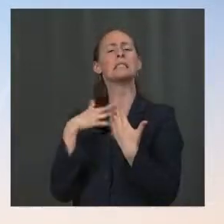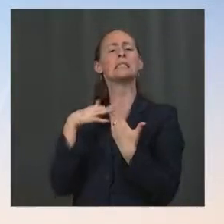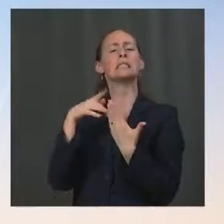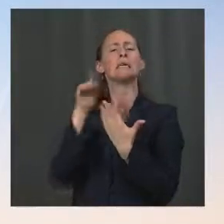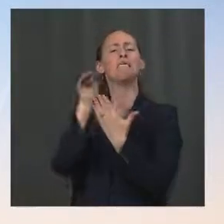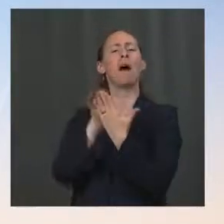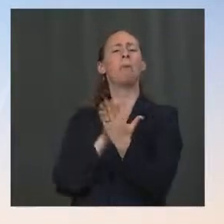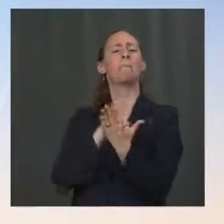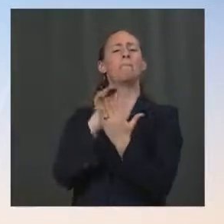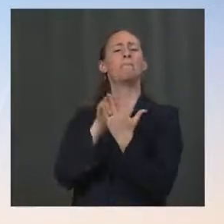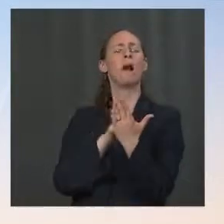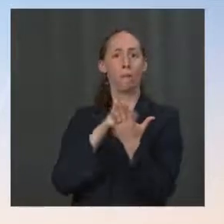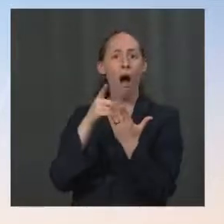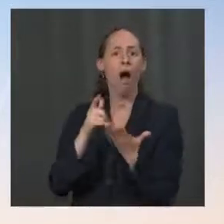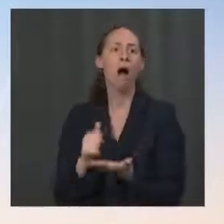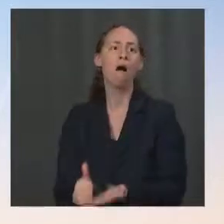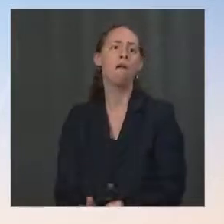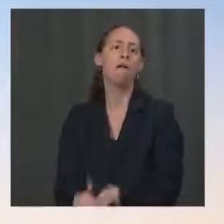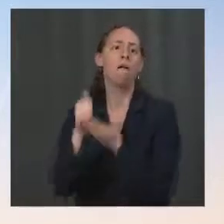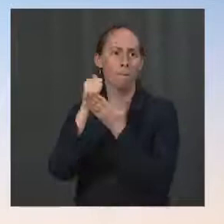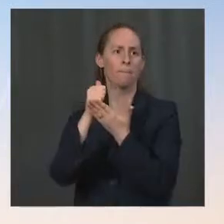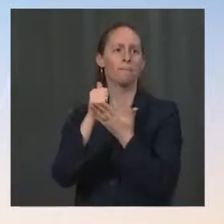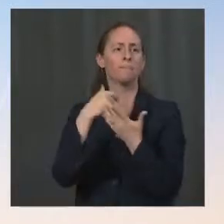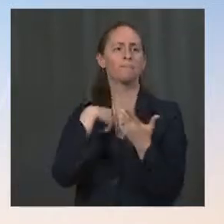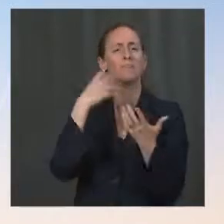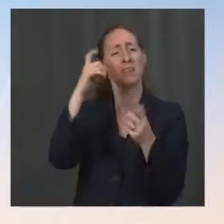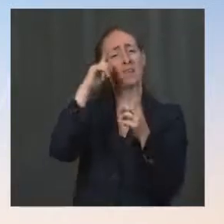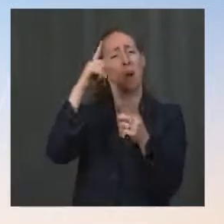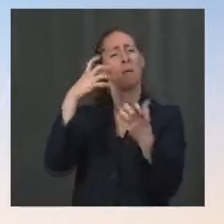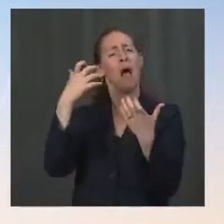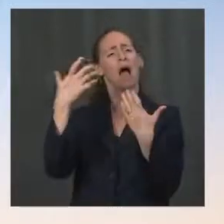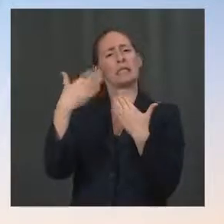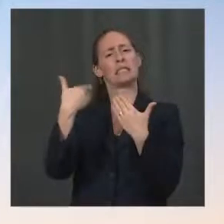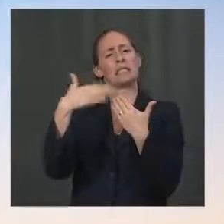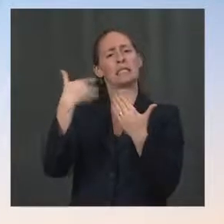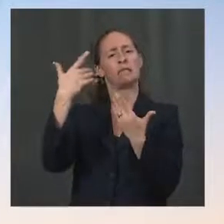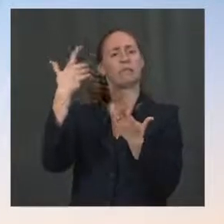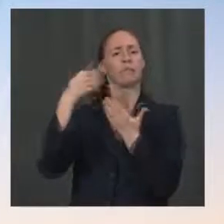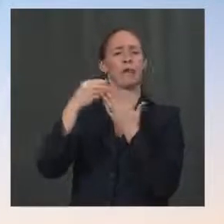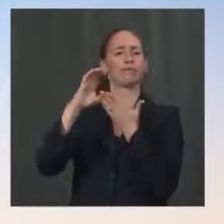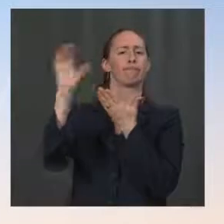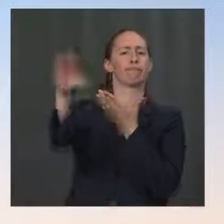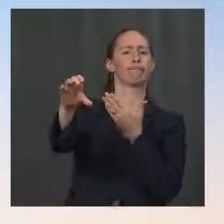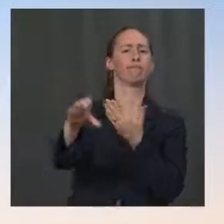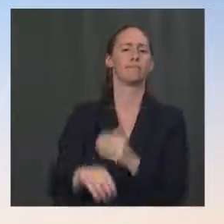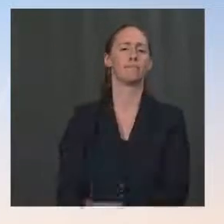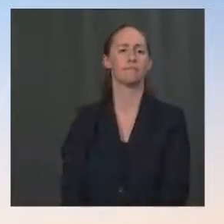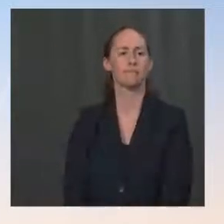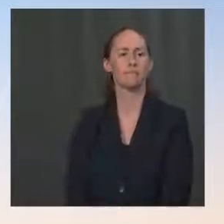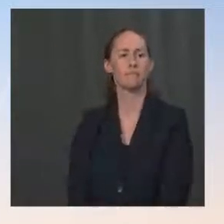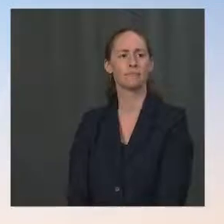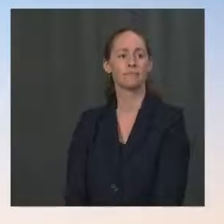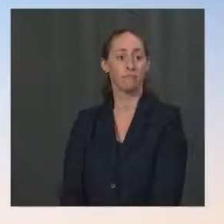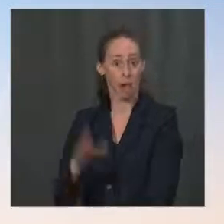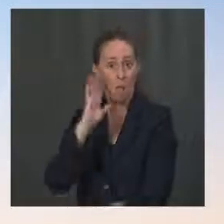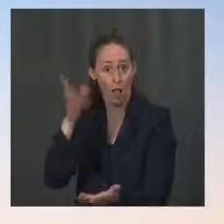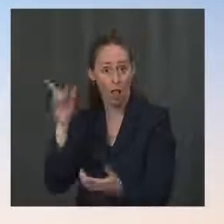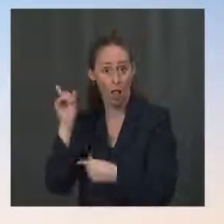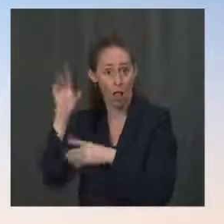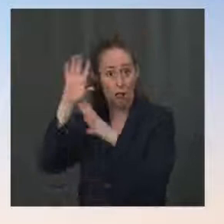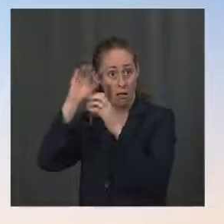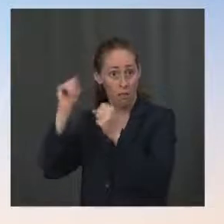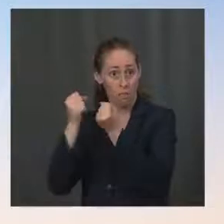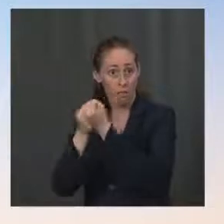continue to look for ways to ease the burden and make it easier to get access to this funding. You said that Biden would support another moratorium, but is he going